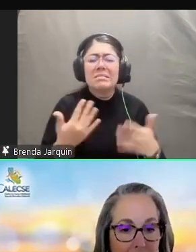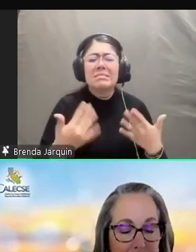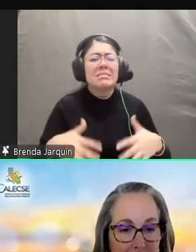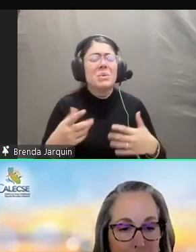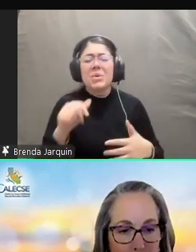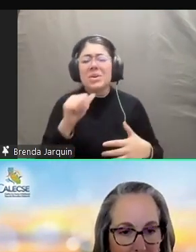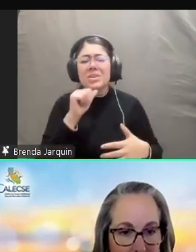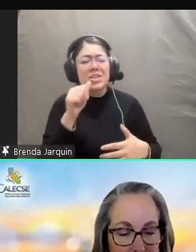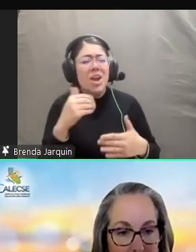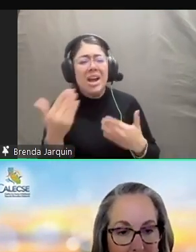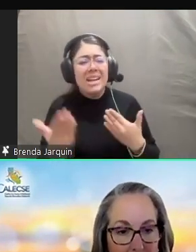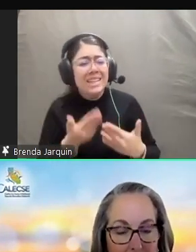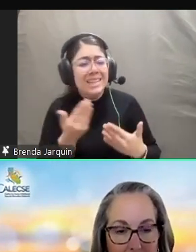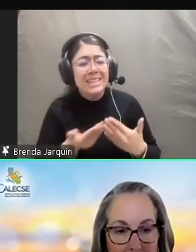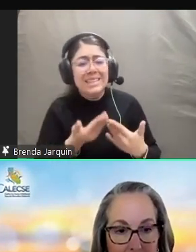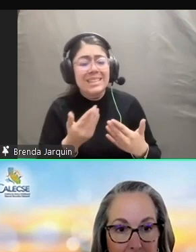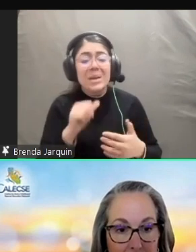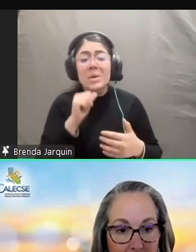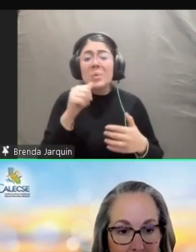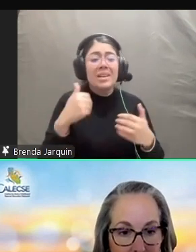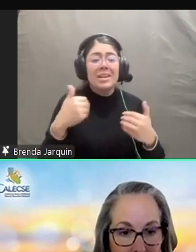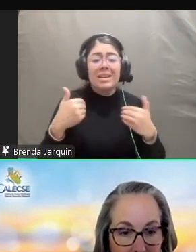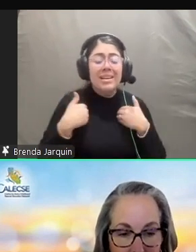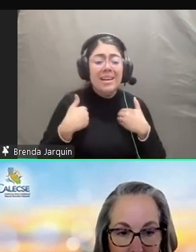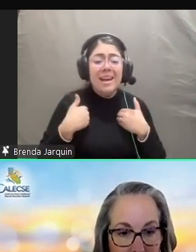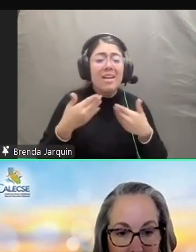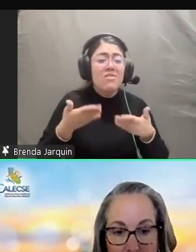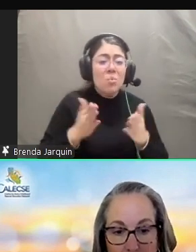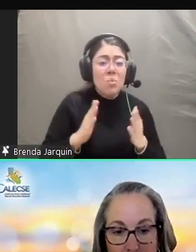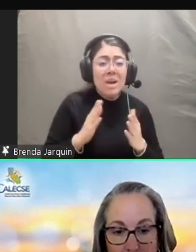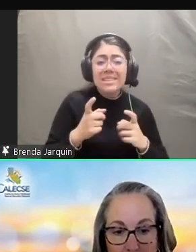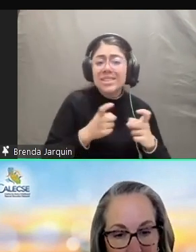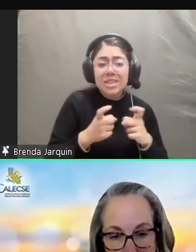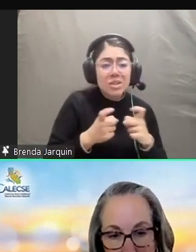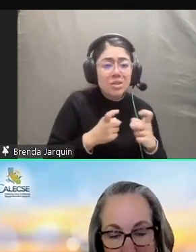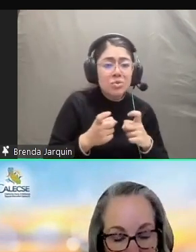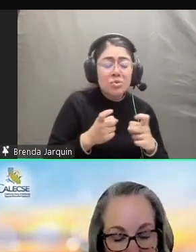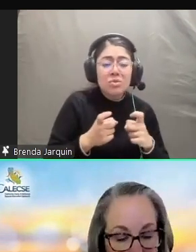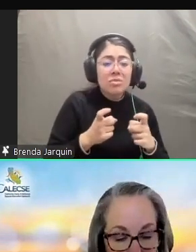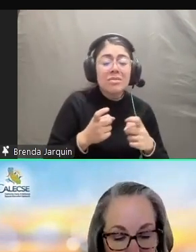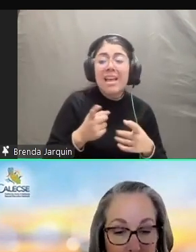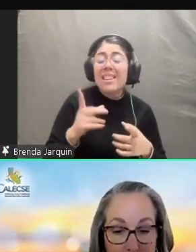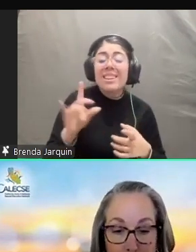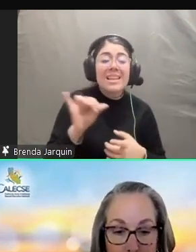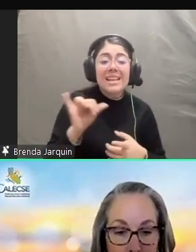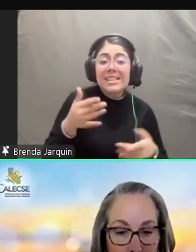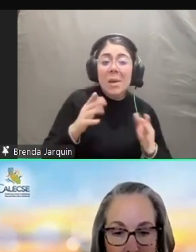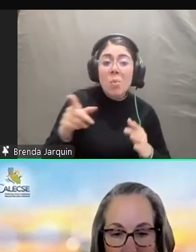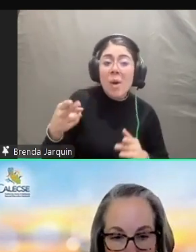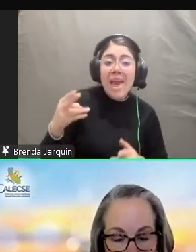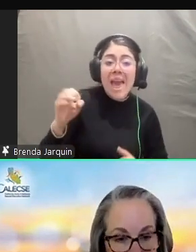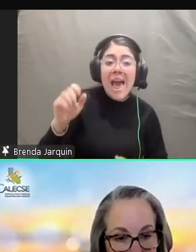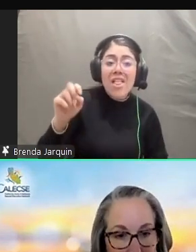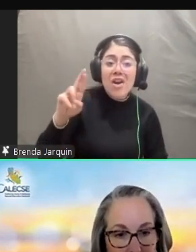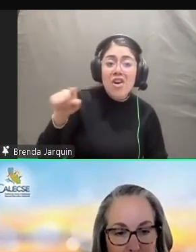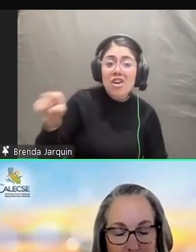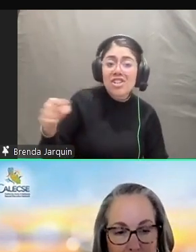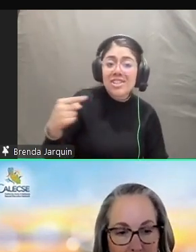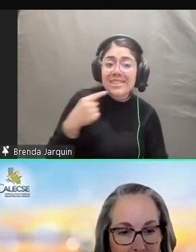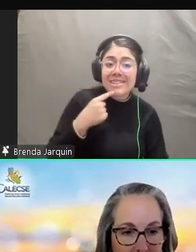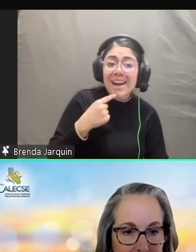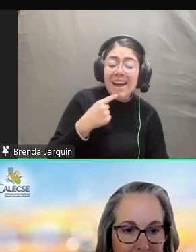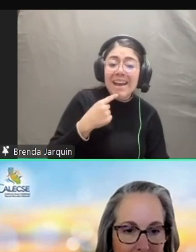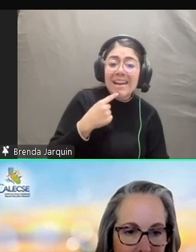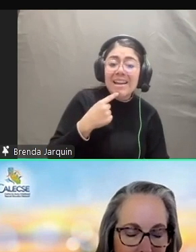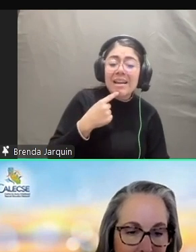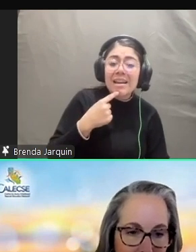those processes in place. And as Heather said, the agreement is now reviewed annually. That